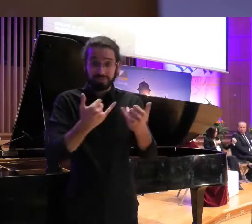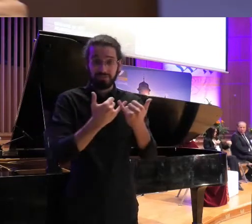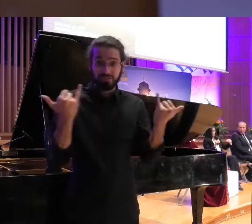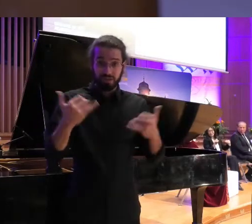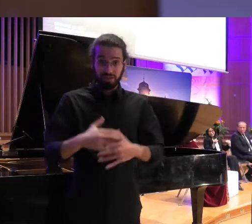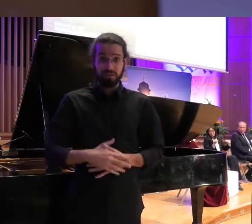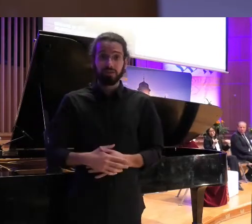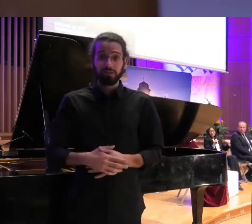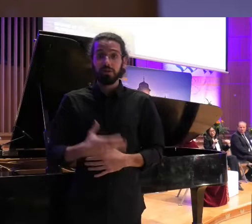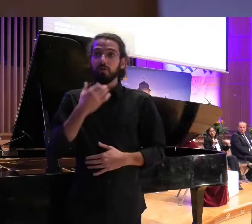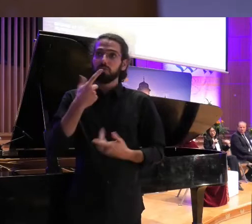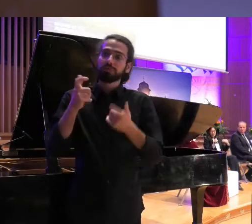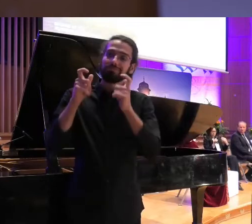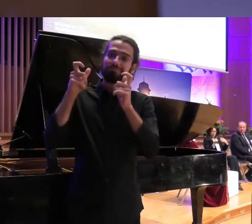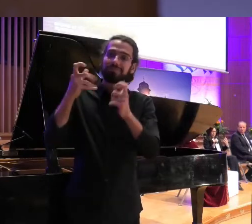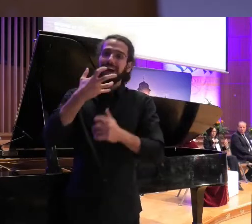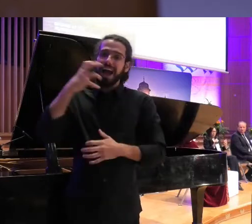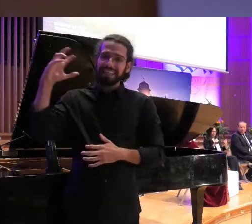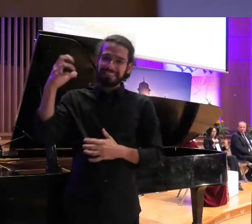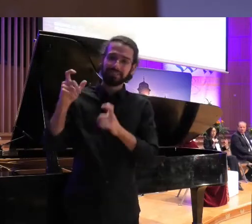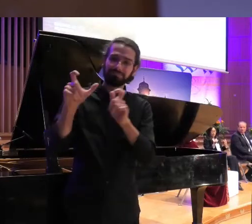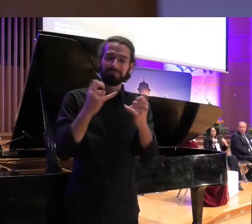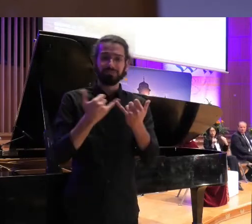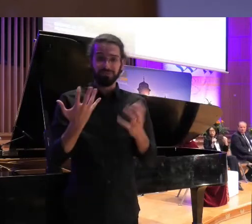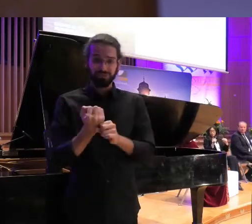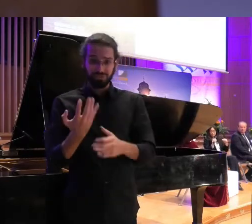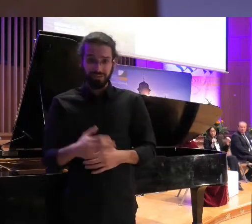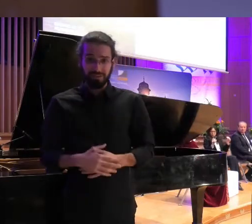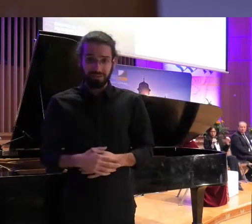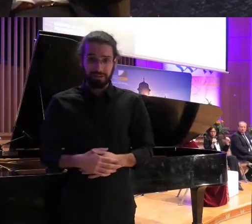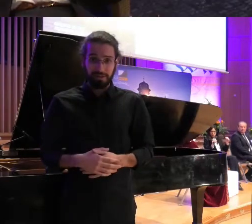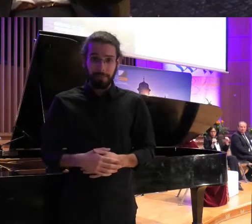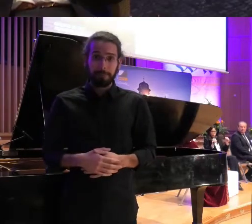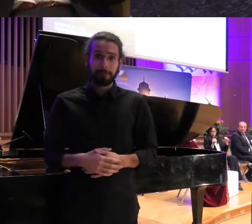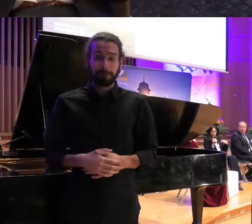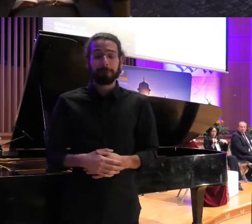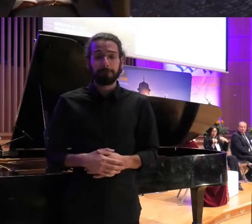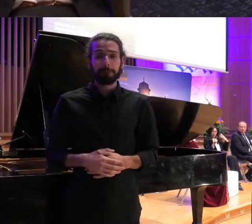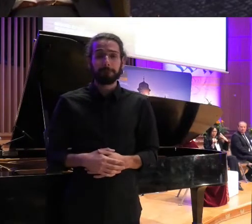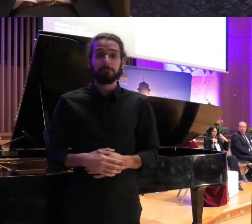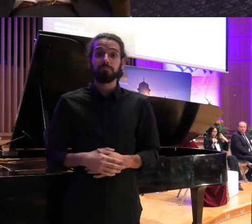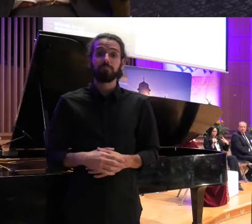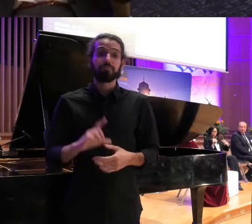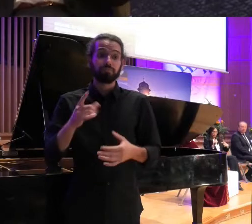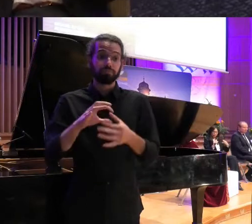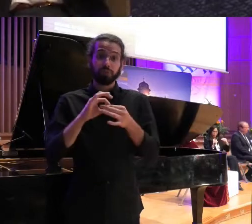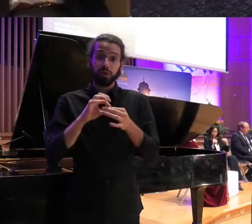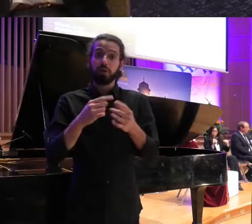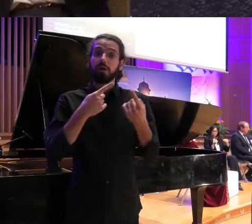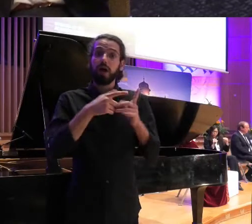heat waves hit. Mm-hmm. And we examined what different people who are